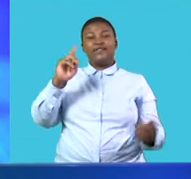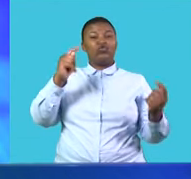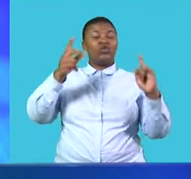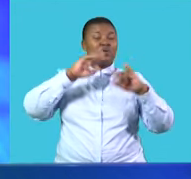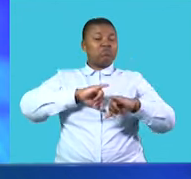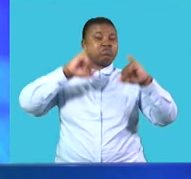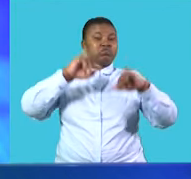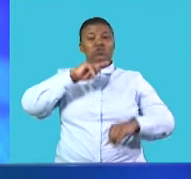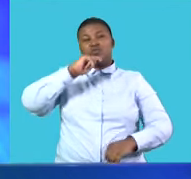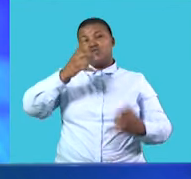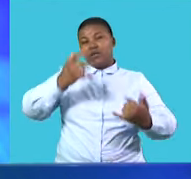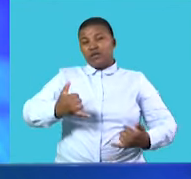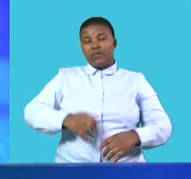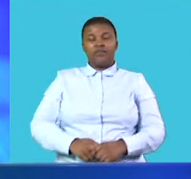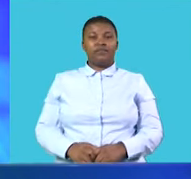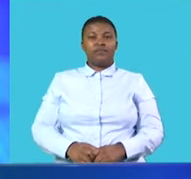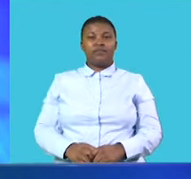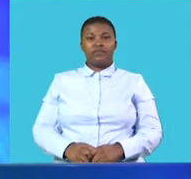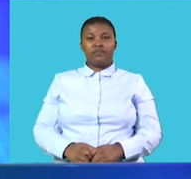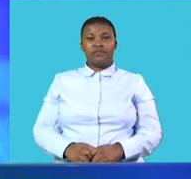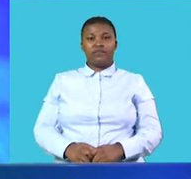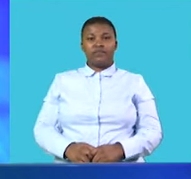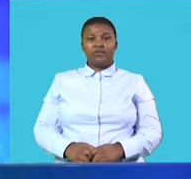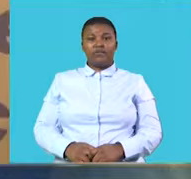yinto engathethekile kubemi boMzantsi Afrika.